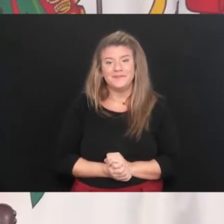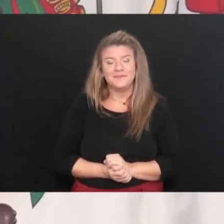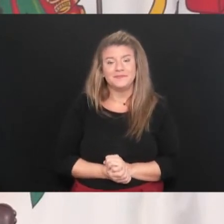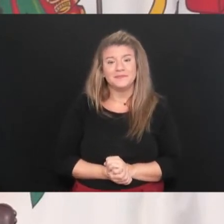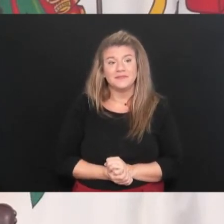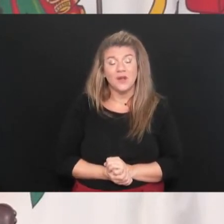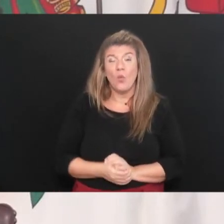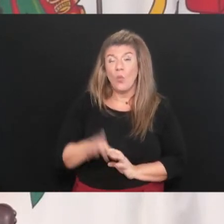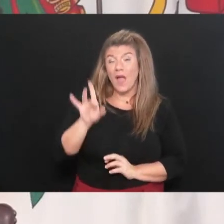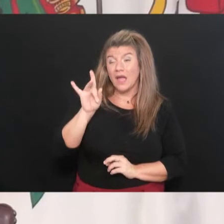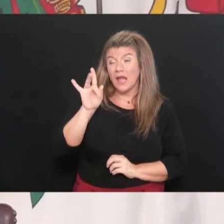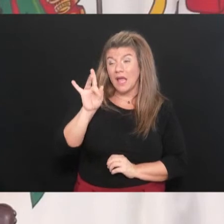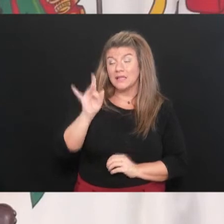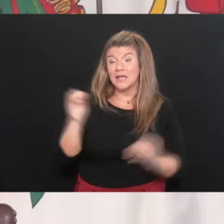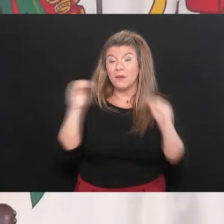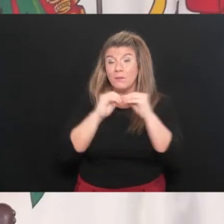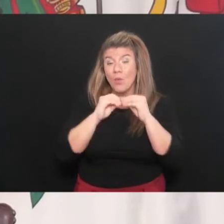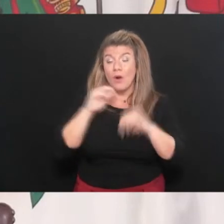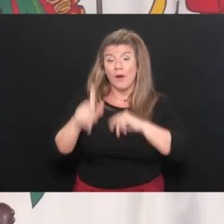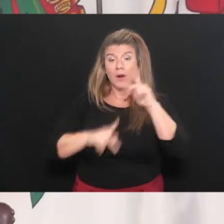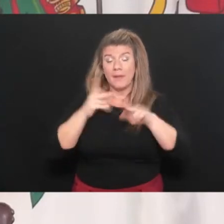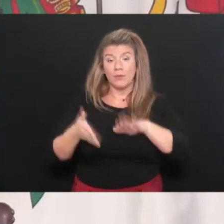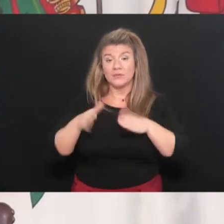We had 18 more people die today.